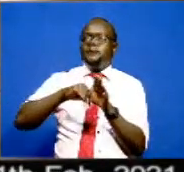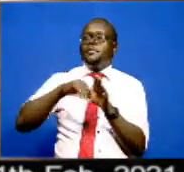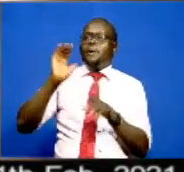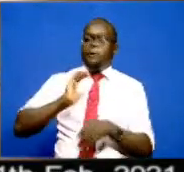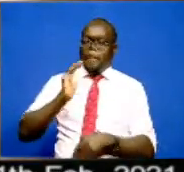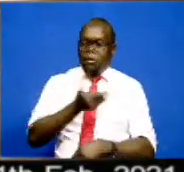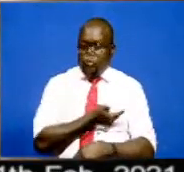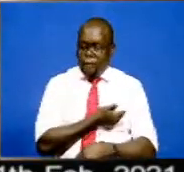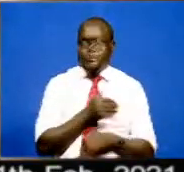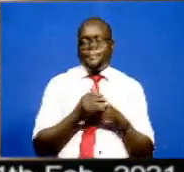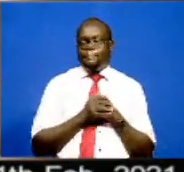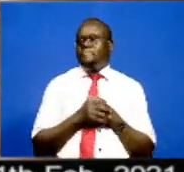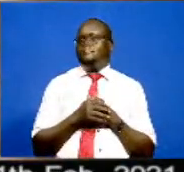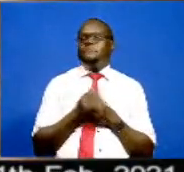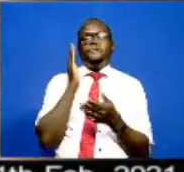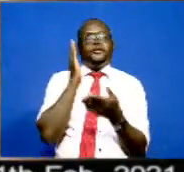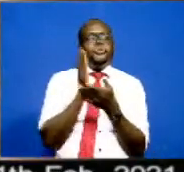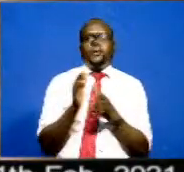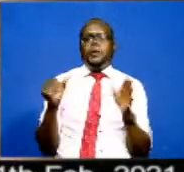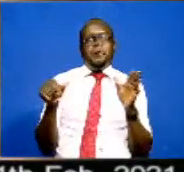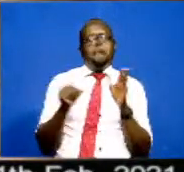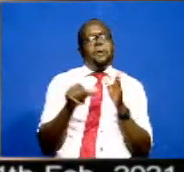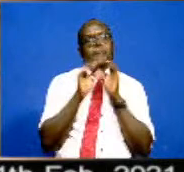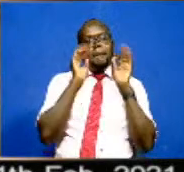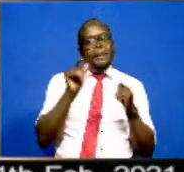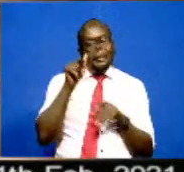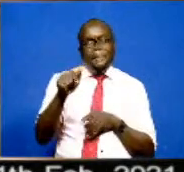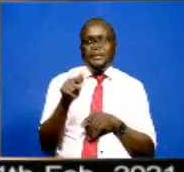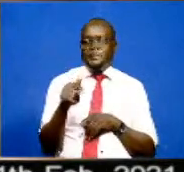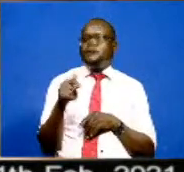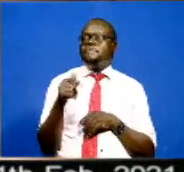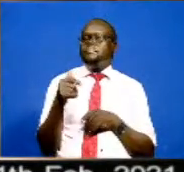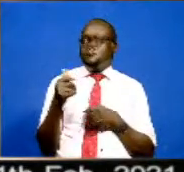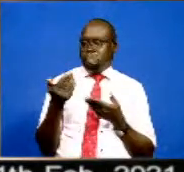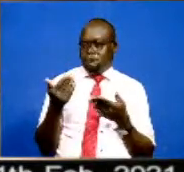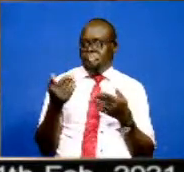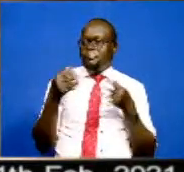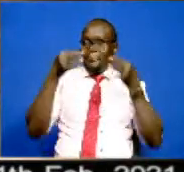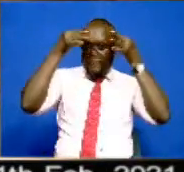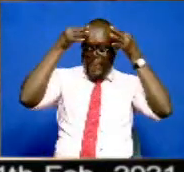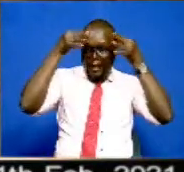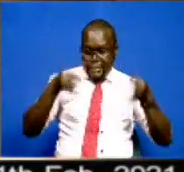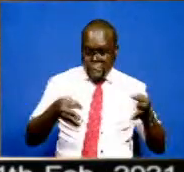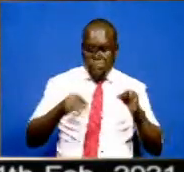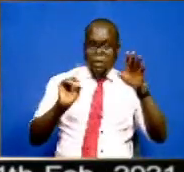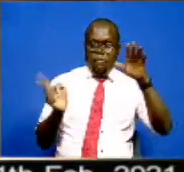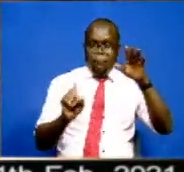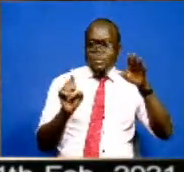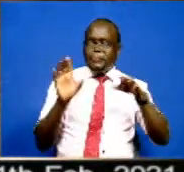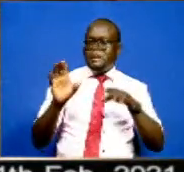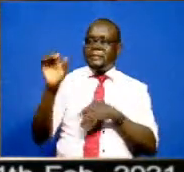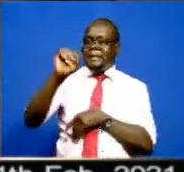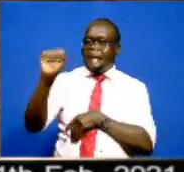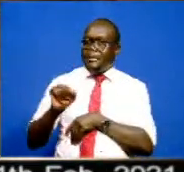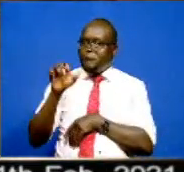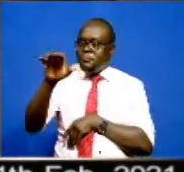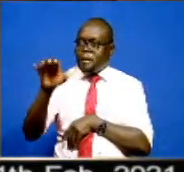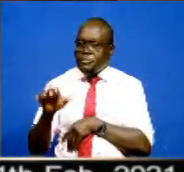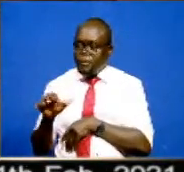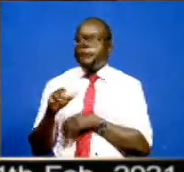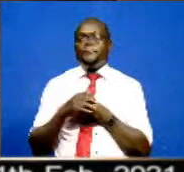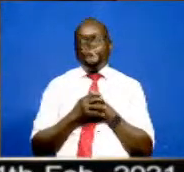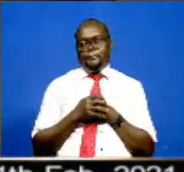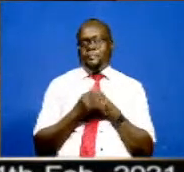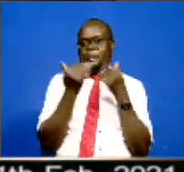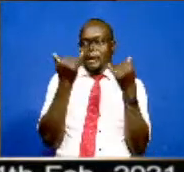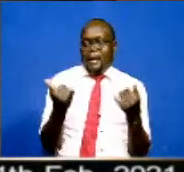committees. And there's nothing really wrong, because this is a discretion of the Cabinet Secretary for Transport. Now,